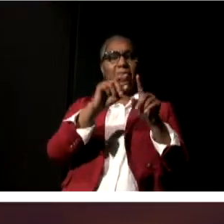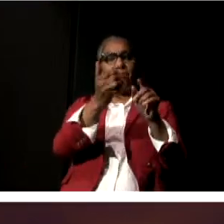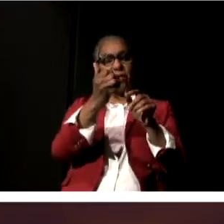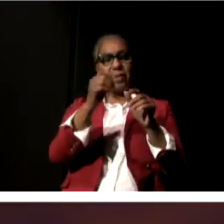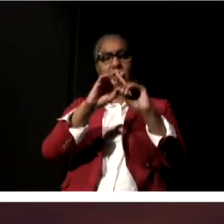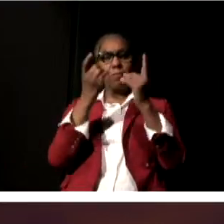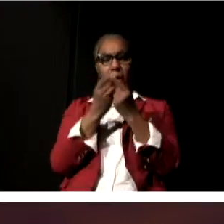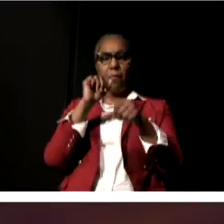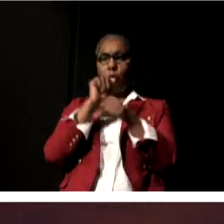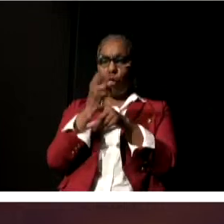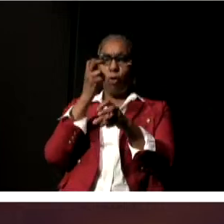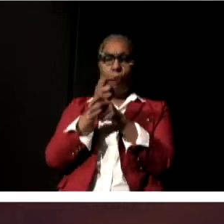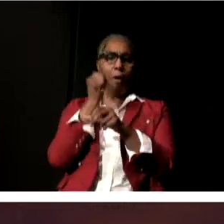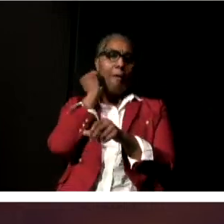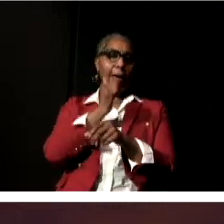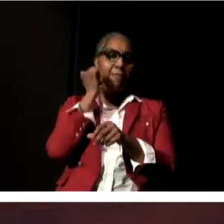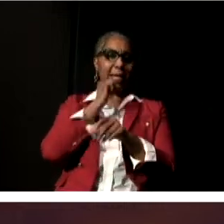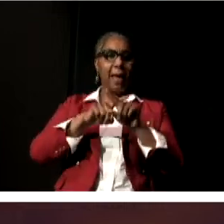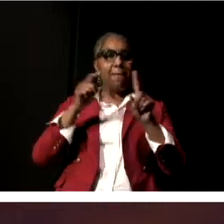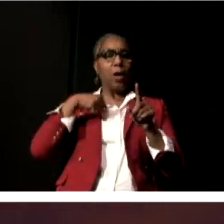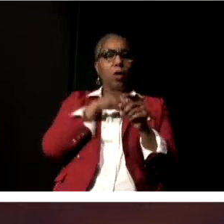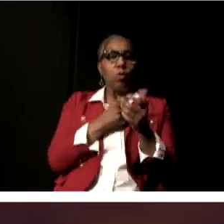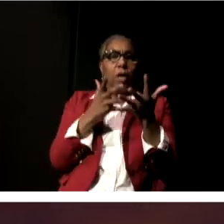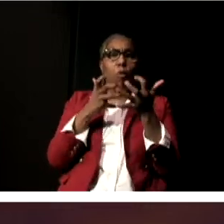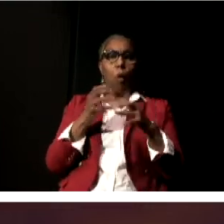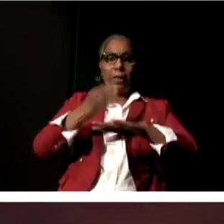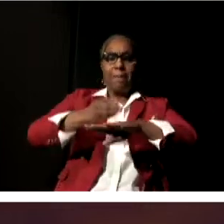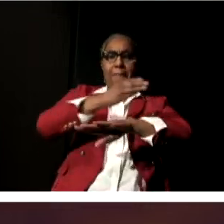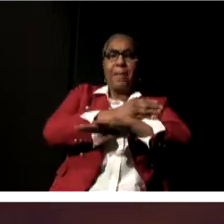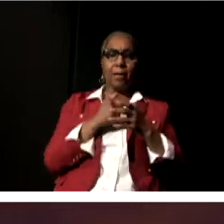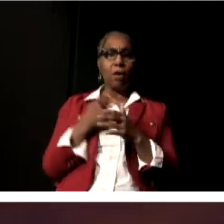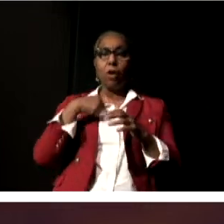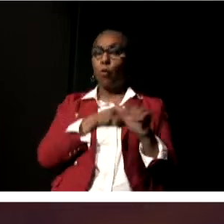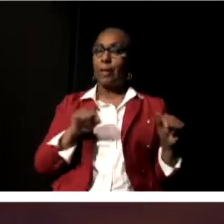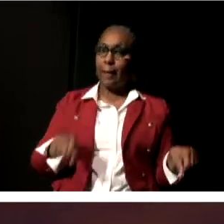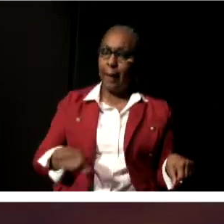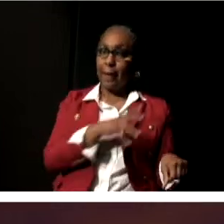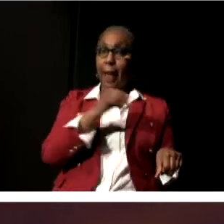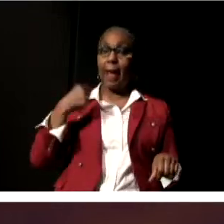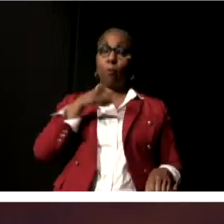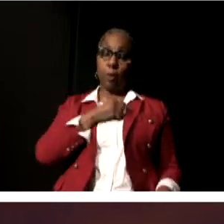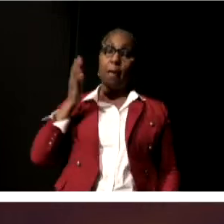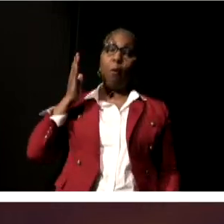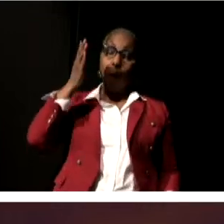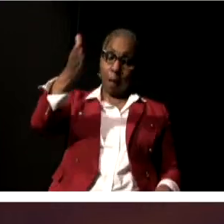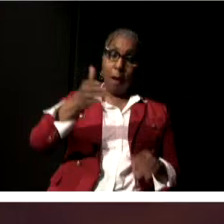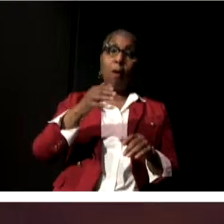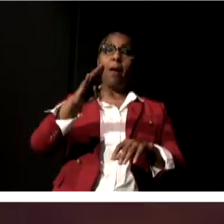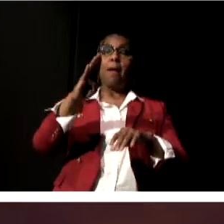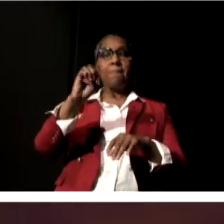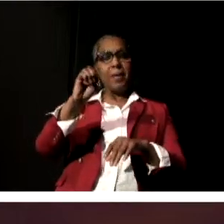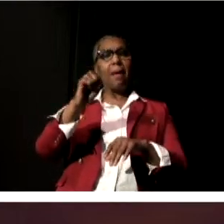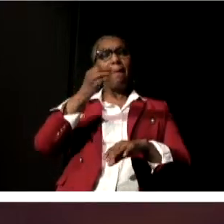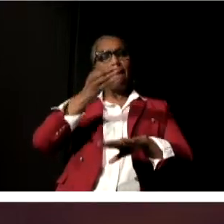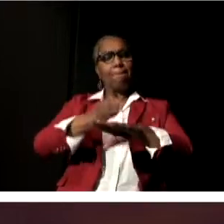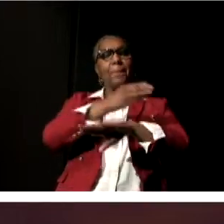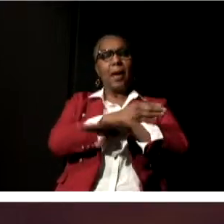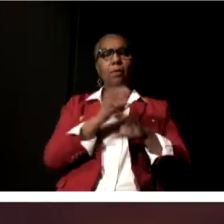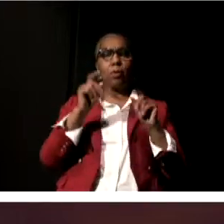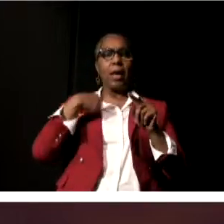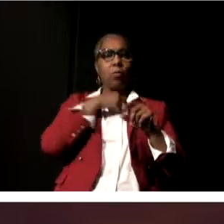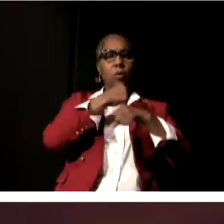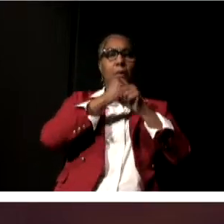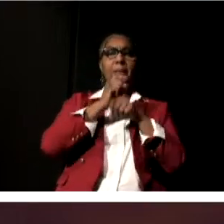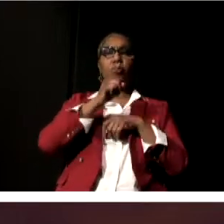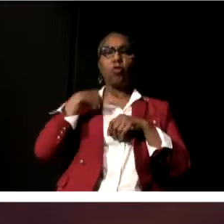hard every single day, but we want to be better. We can and we will be better. We will ensure